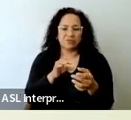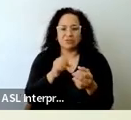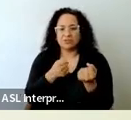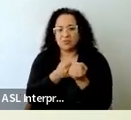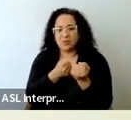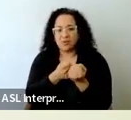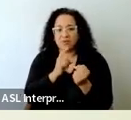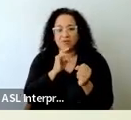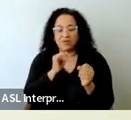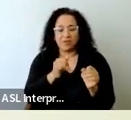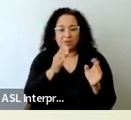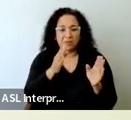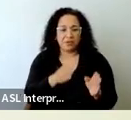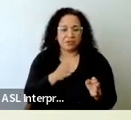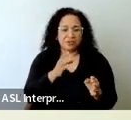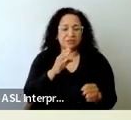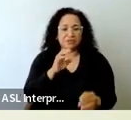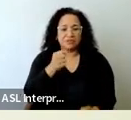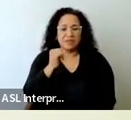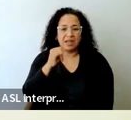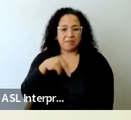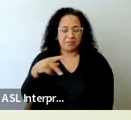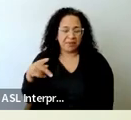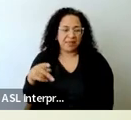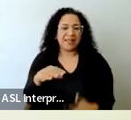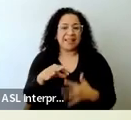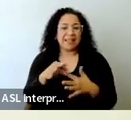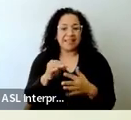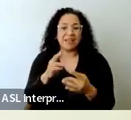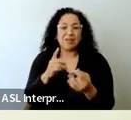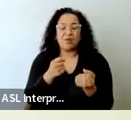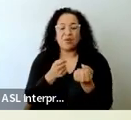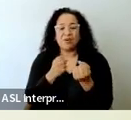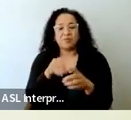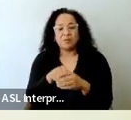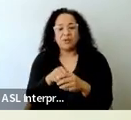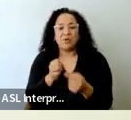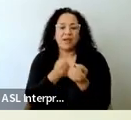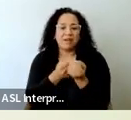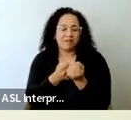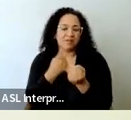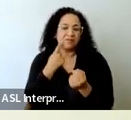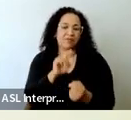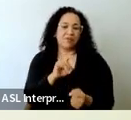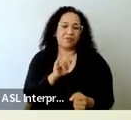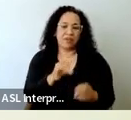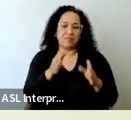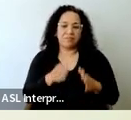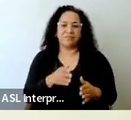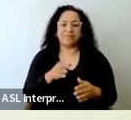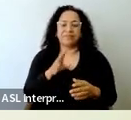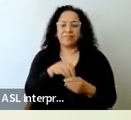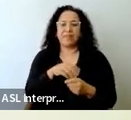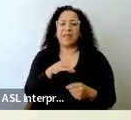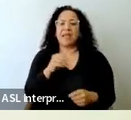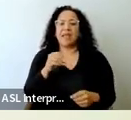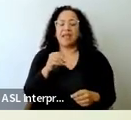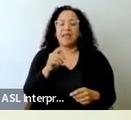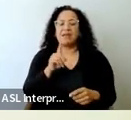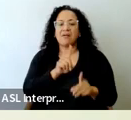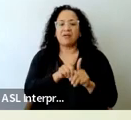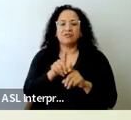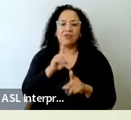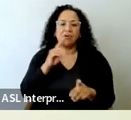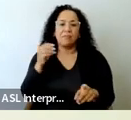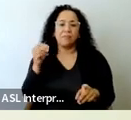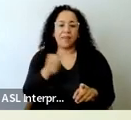IPP, lead, participate, or advocate on the behalf of the participants, and you know, they are paid out